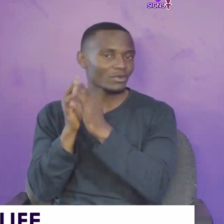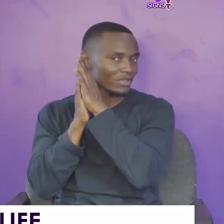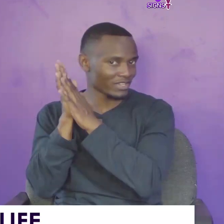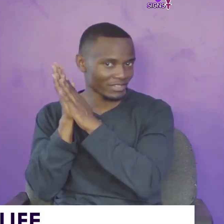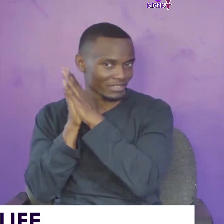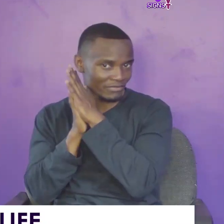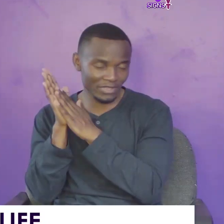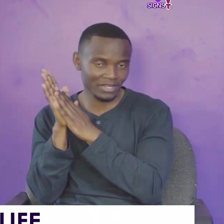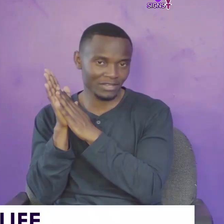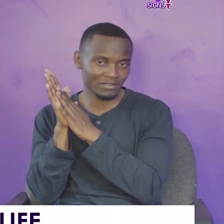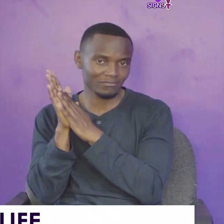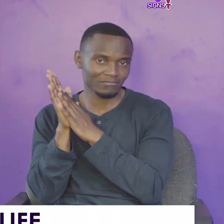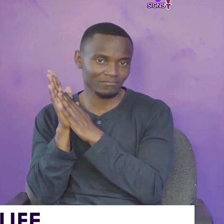Rastafarian.